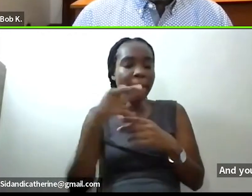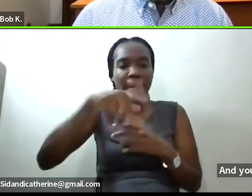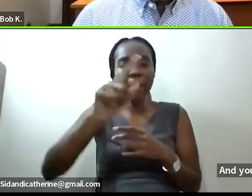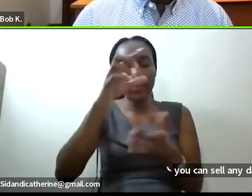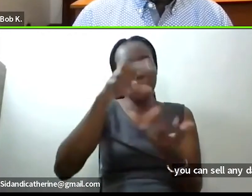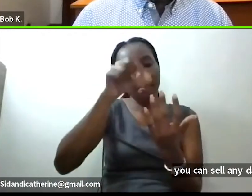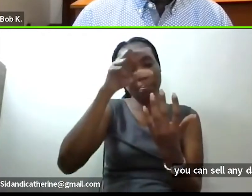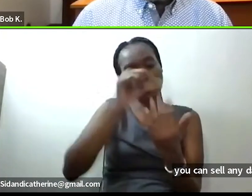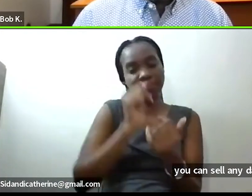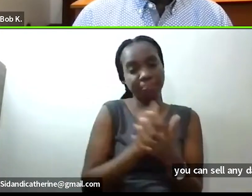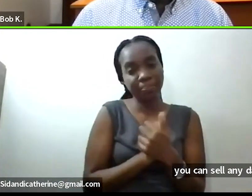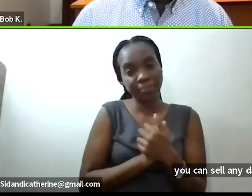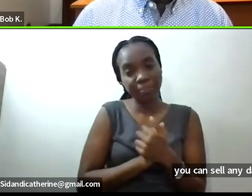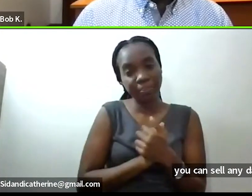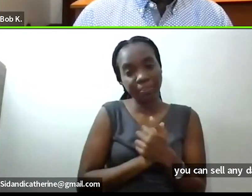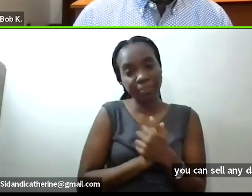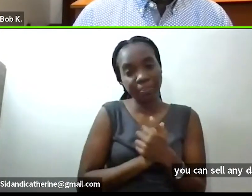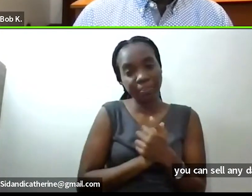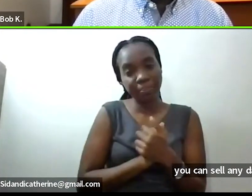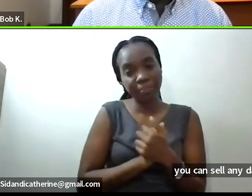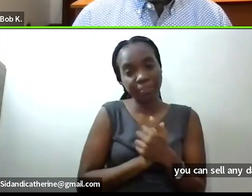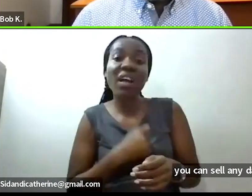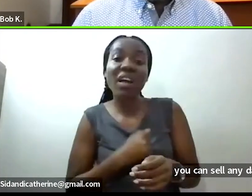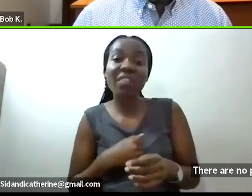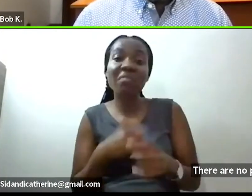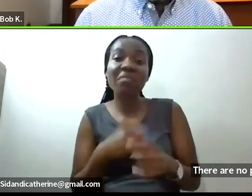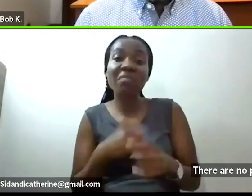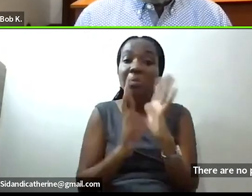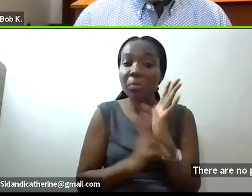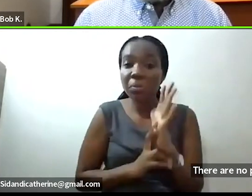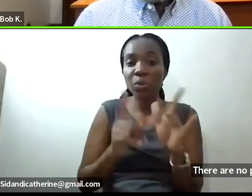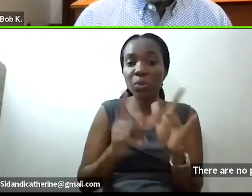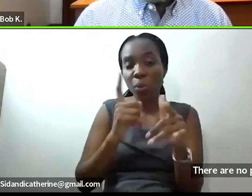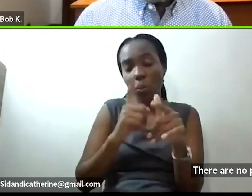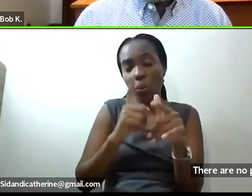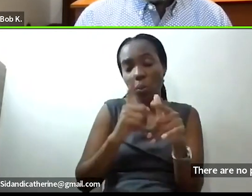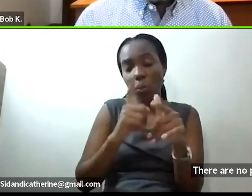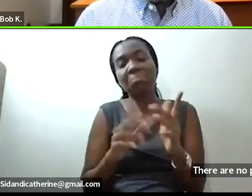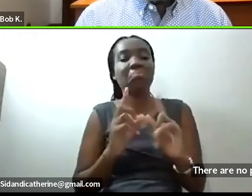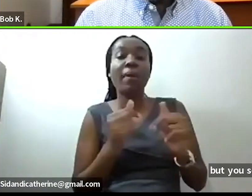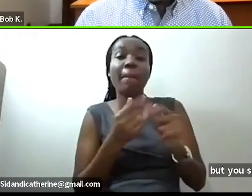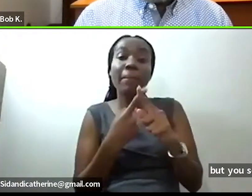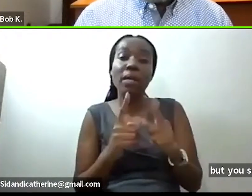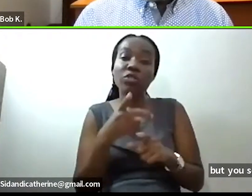penalties when you want to sell, but you sell at the prevailing price of the day.